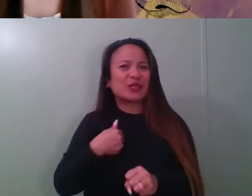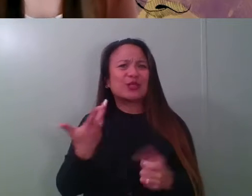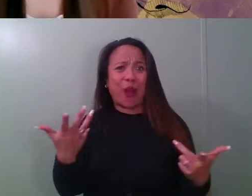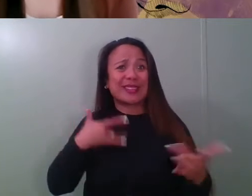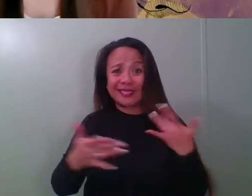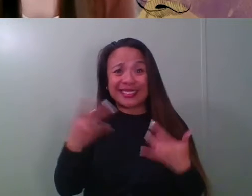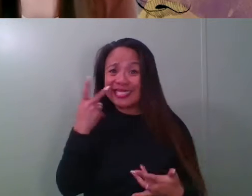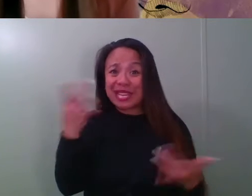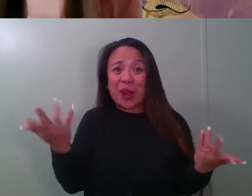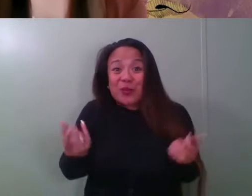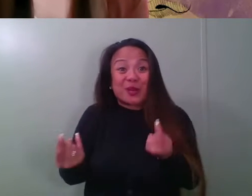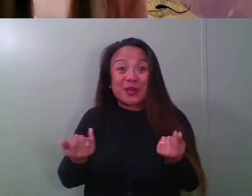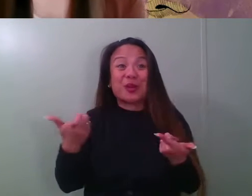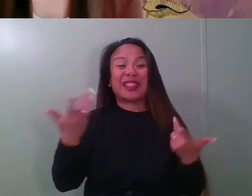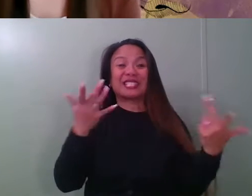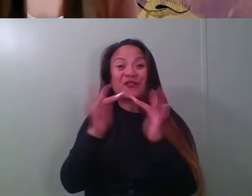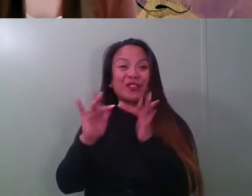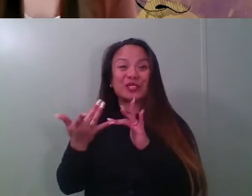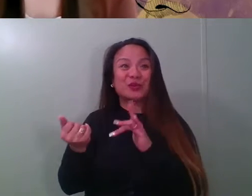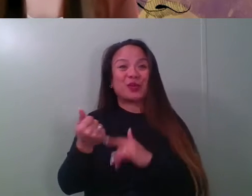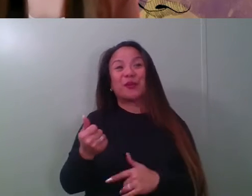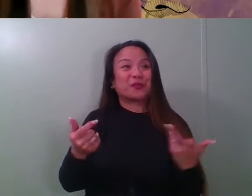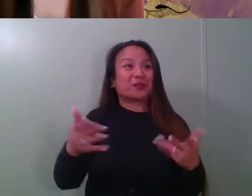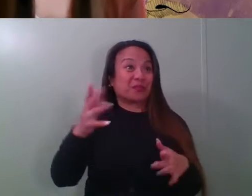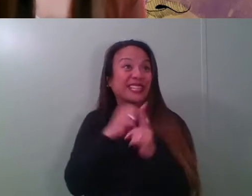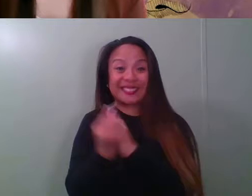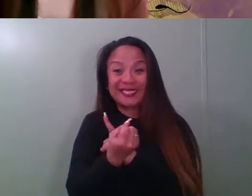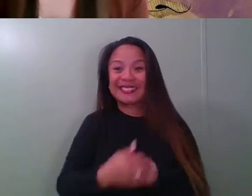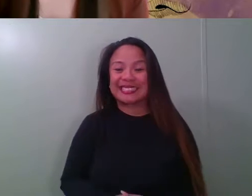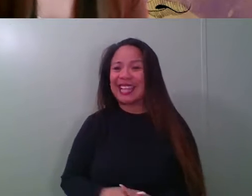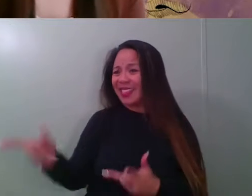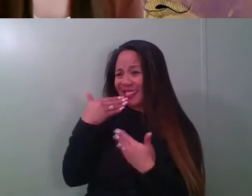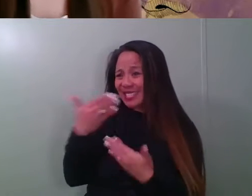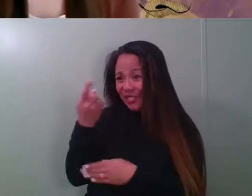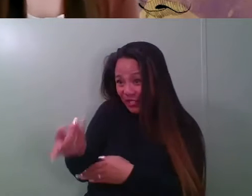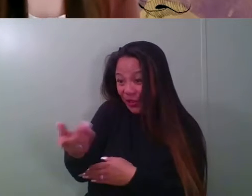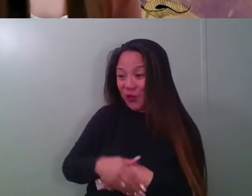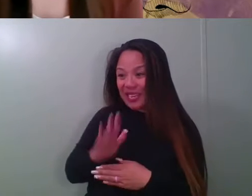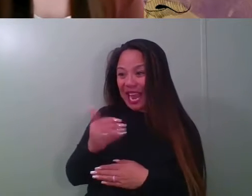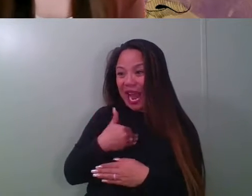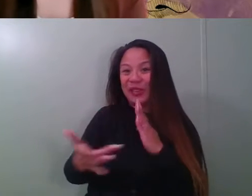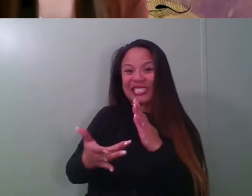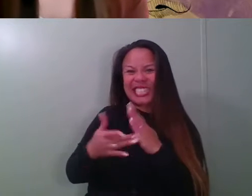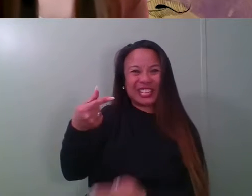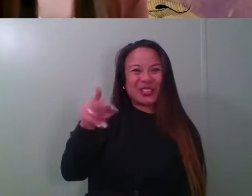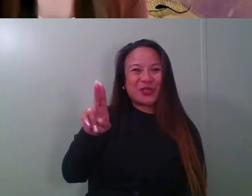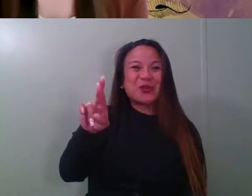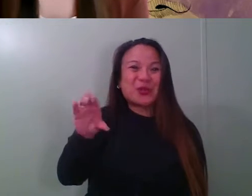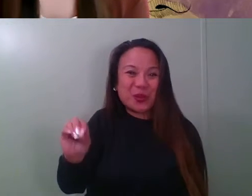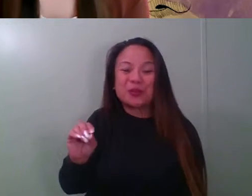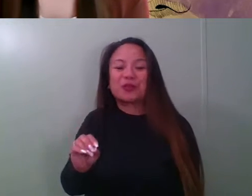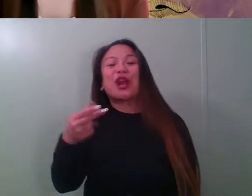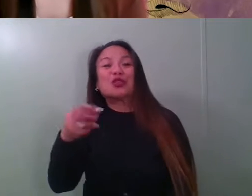And this is also my second year, so I'm very excited to see what else we can do in this virtual landscape. Yes, and thanks to you, our tech